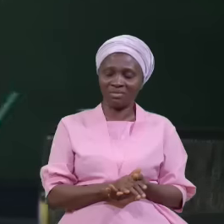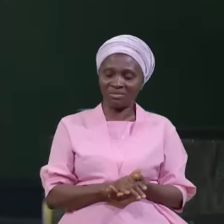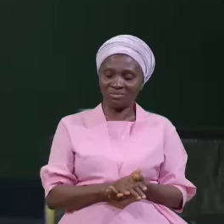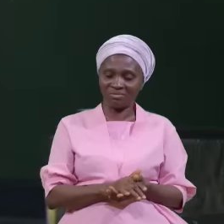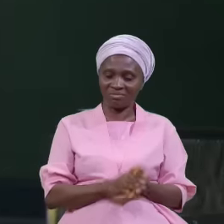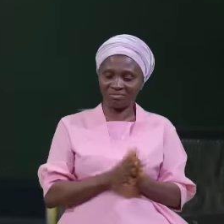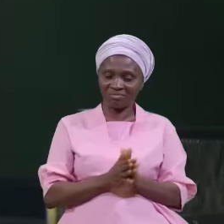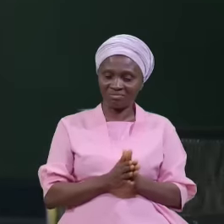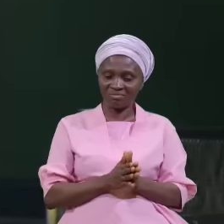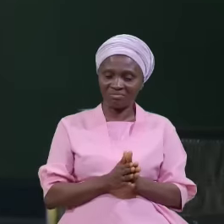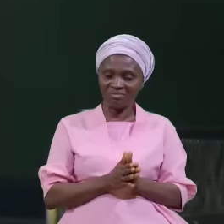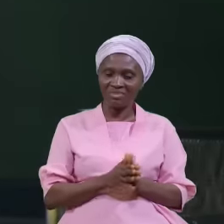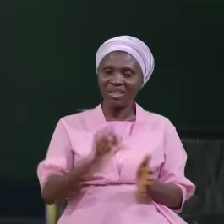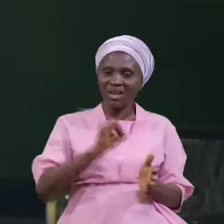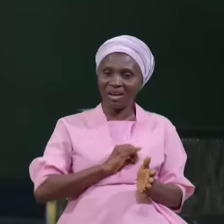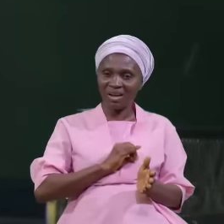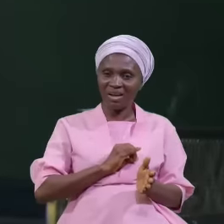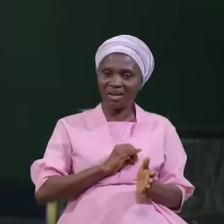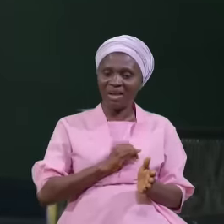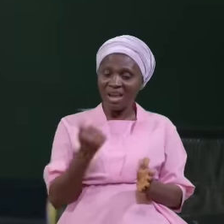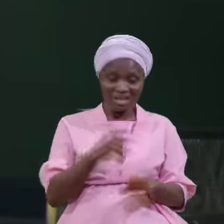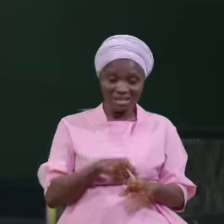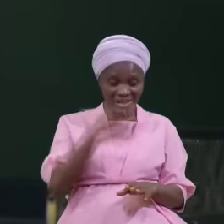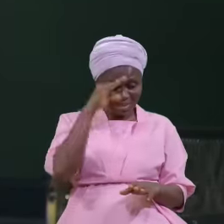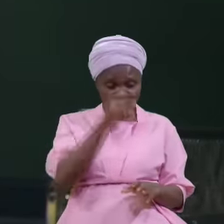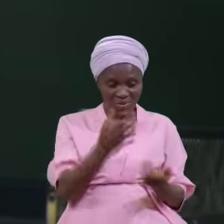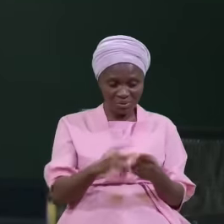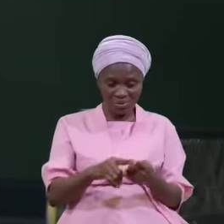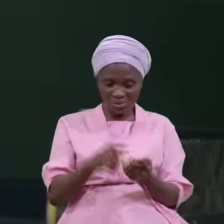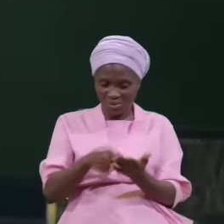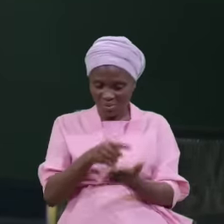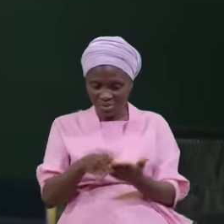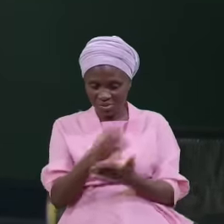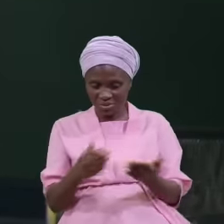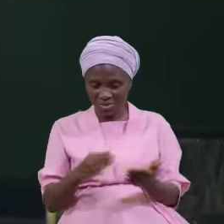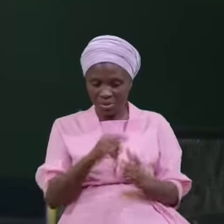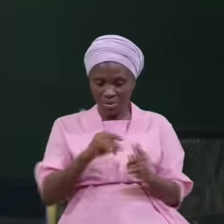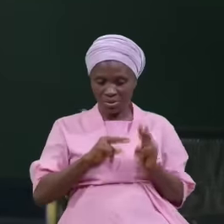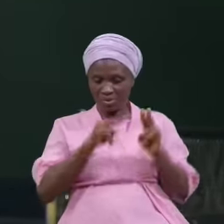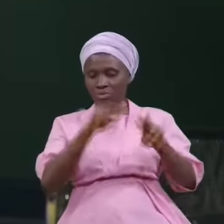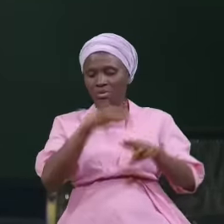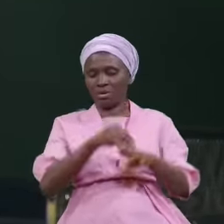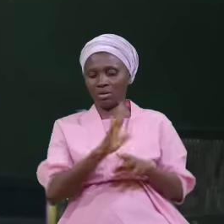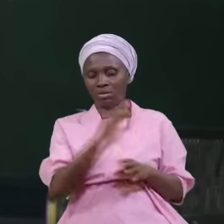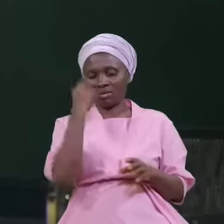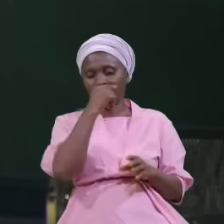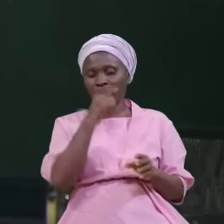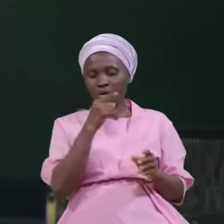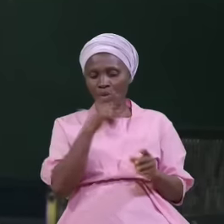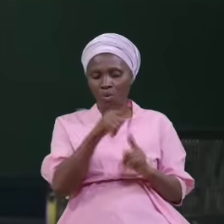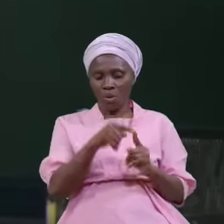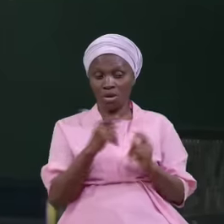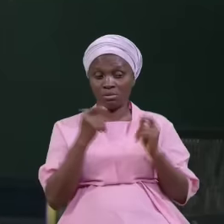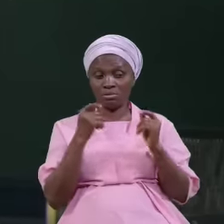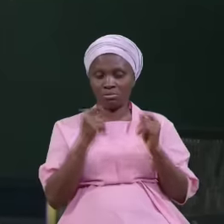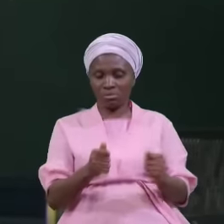he wants to correct something, I know the look on his face. Immediately I shout him down." Is your